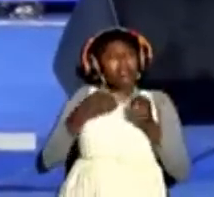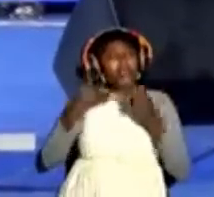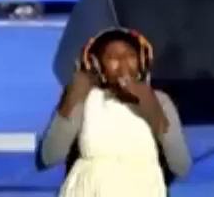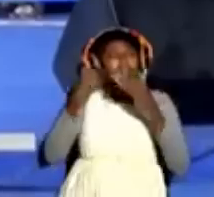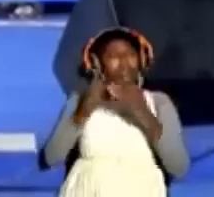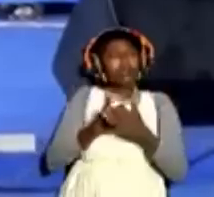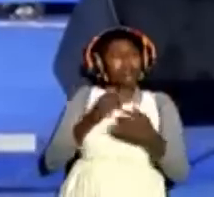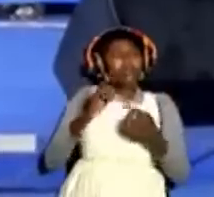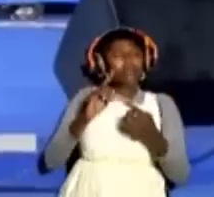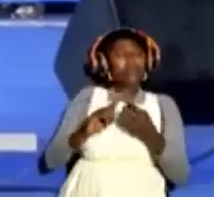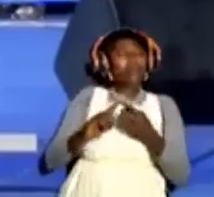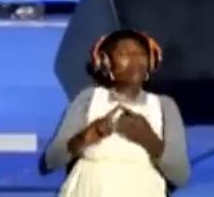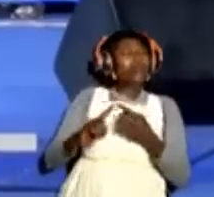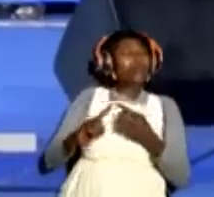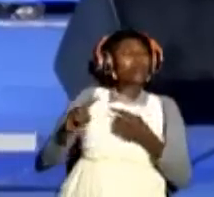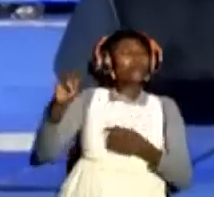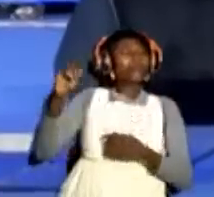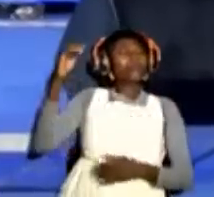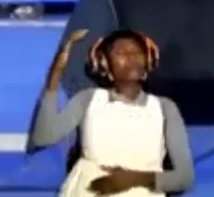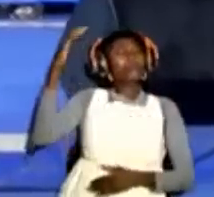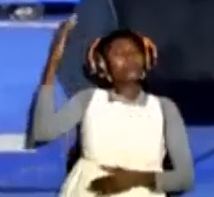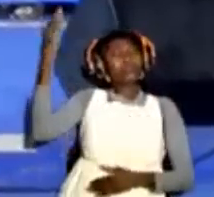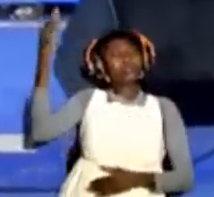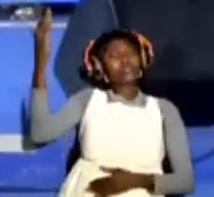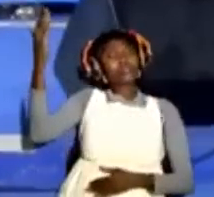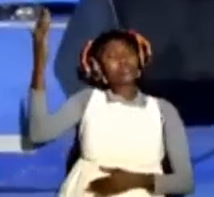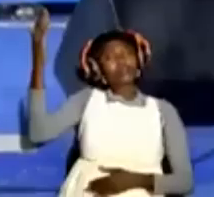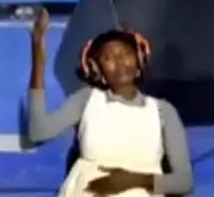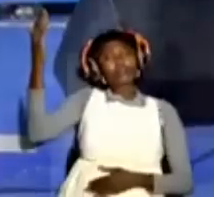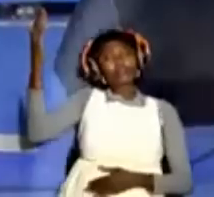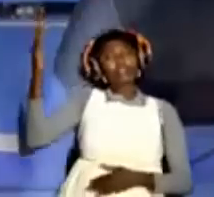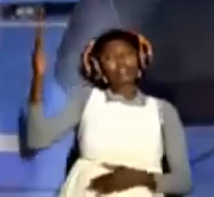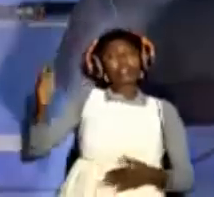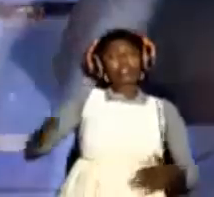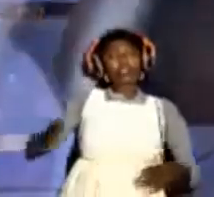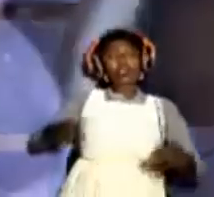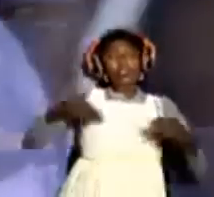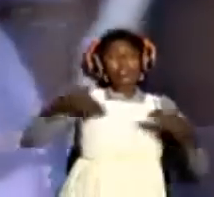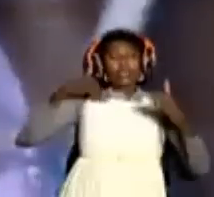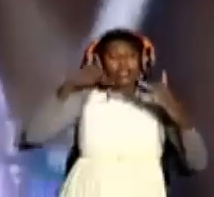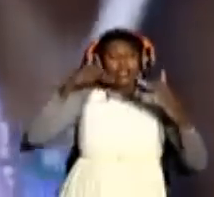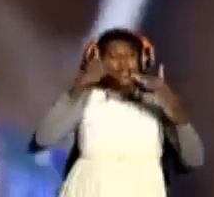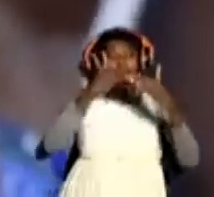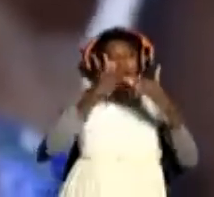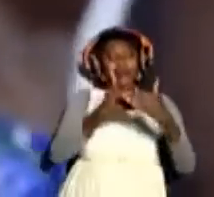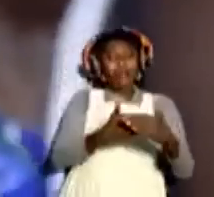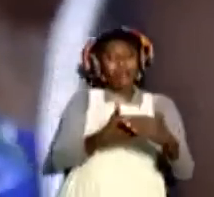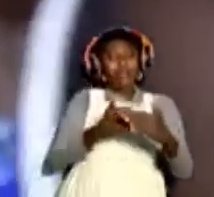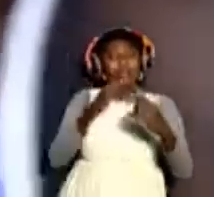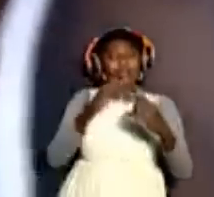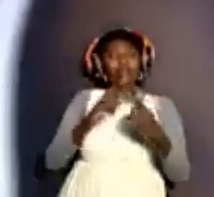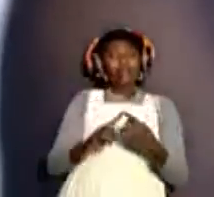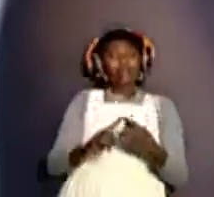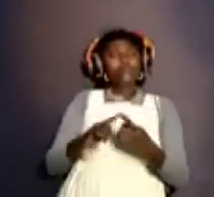nearer my God, nearer my God to you, nearer, nearer.